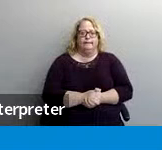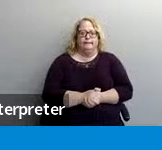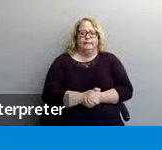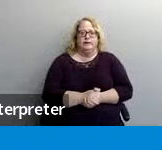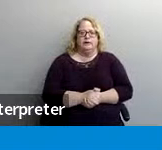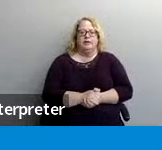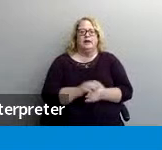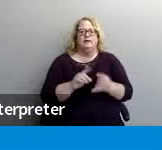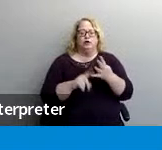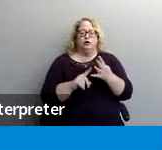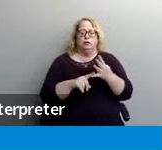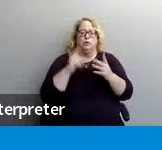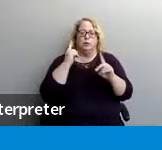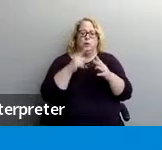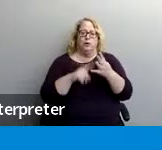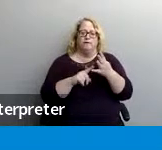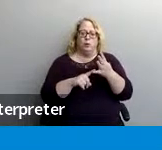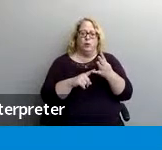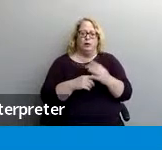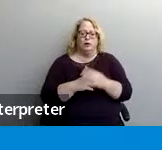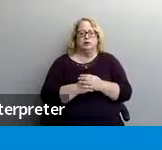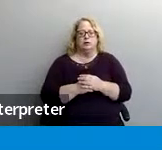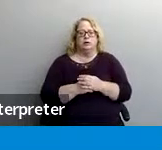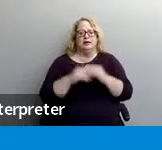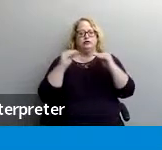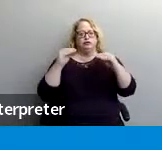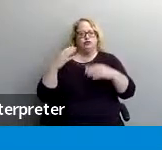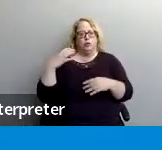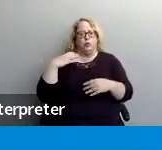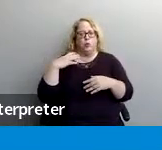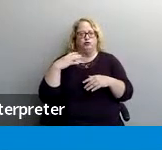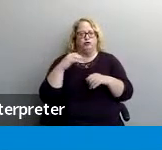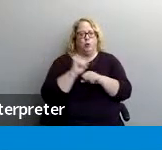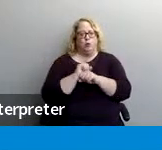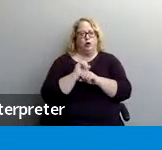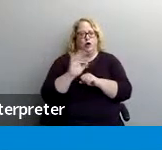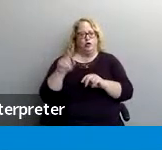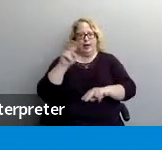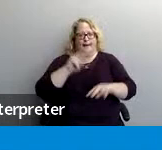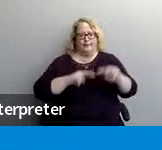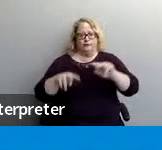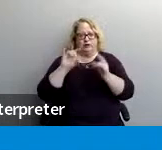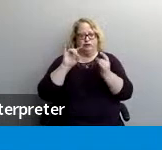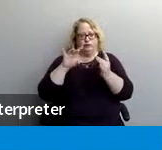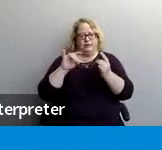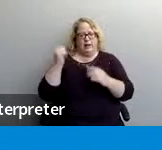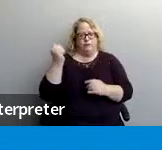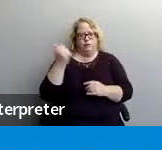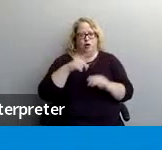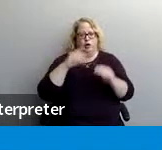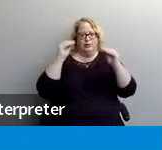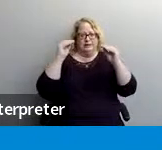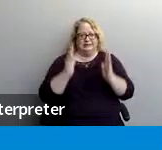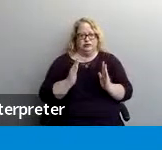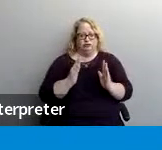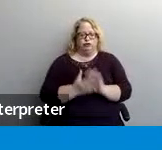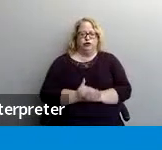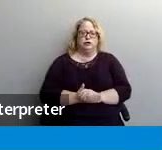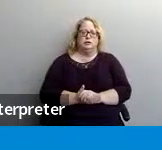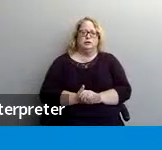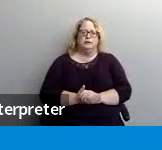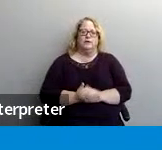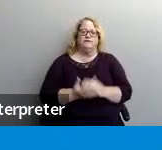And then also on goal 4, our instructional coaches are working on their observations and feedback for all teachers. We